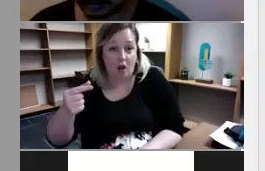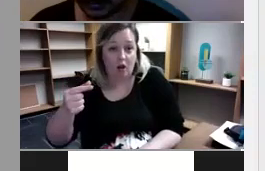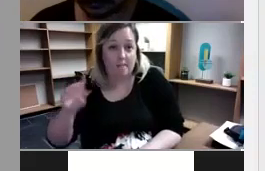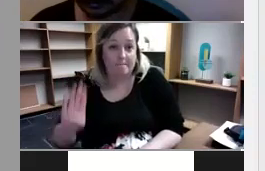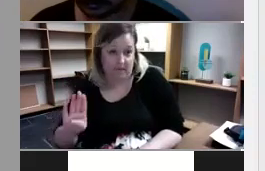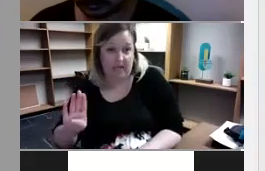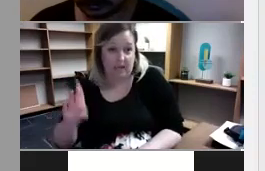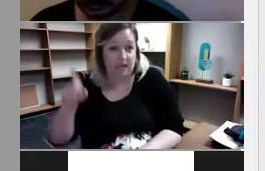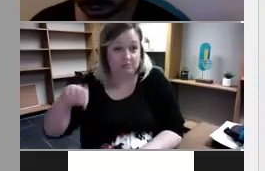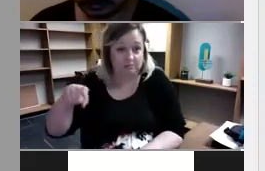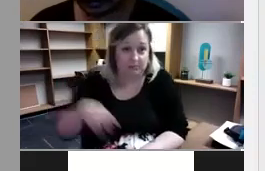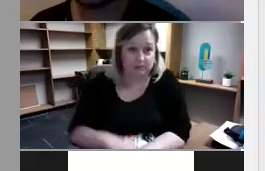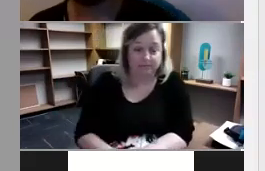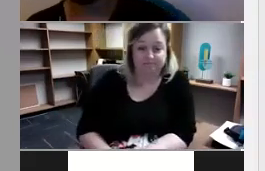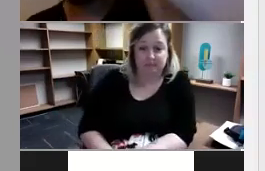Okay.